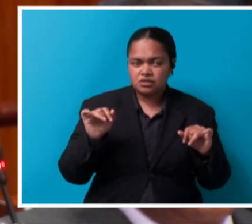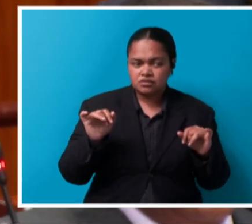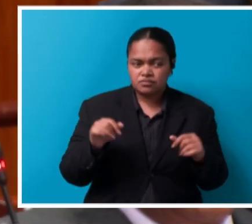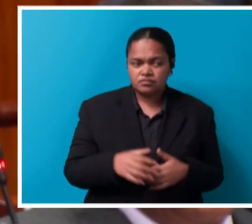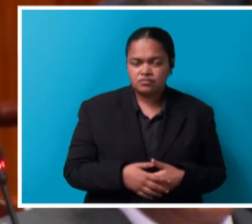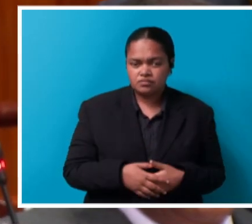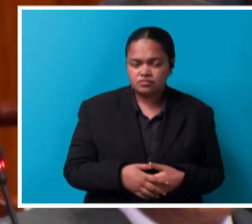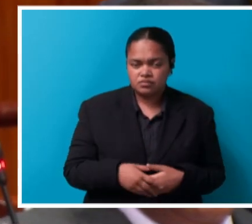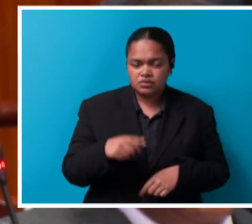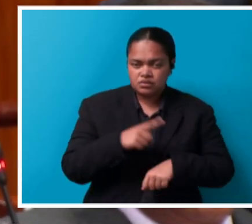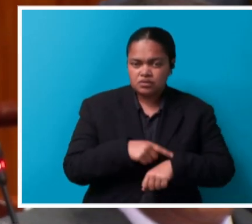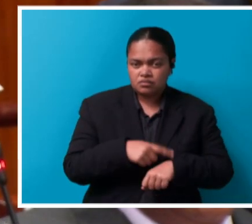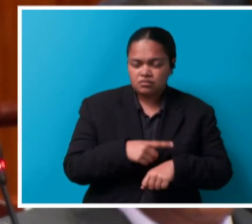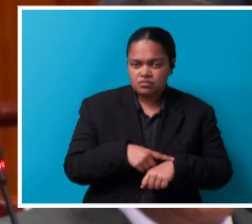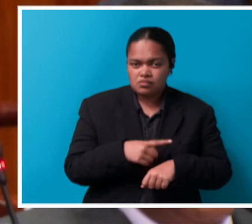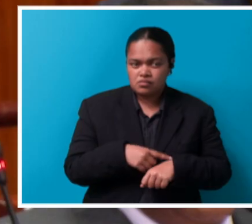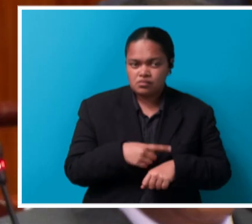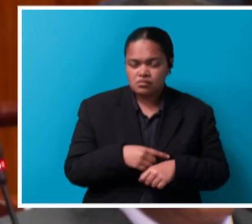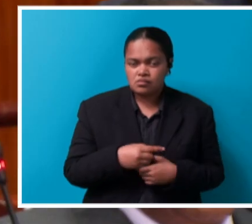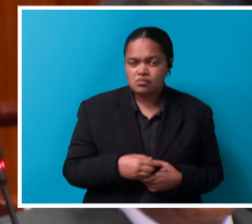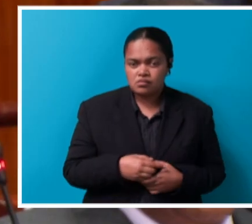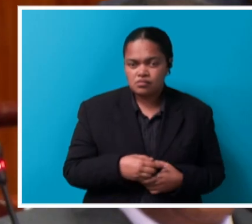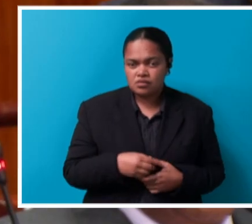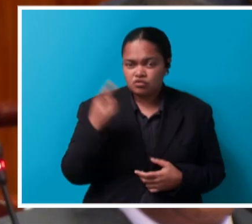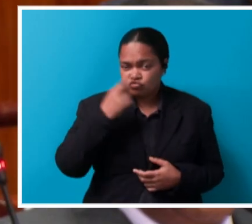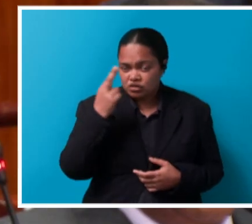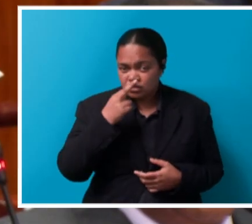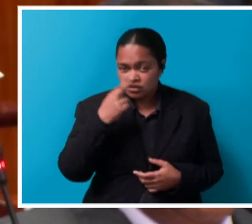timely and constructive manner, reducing the risk of